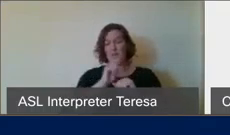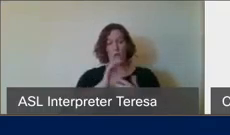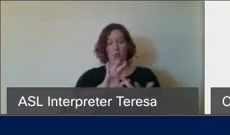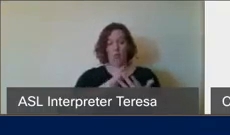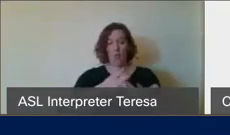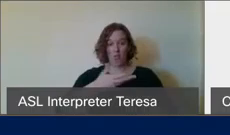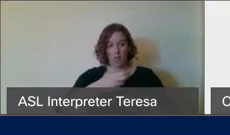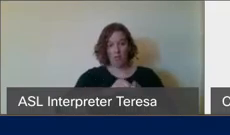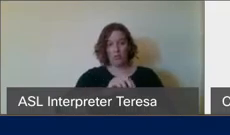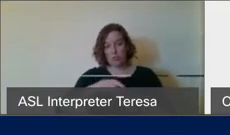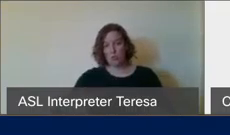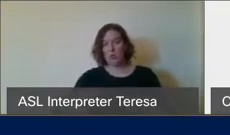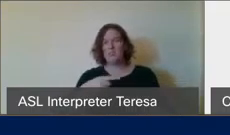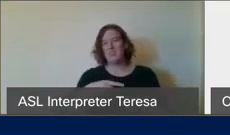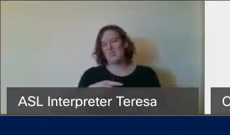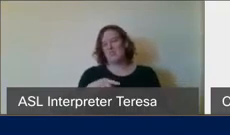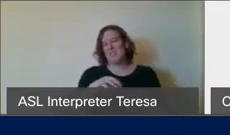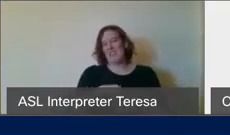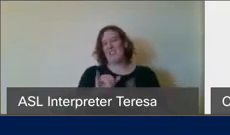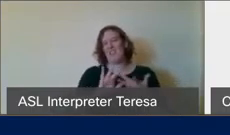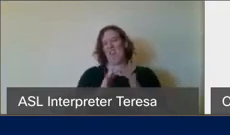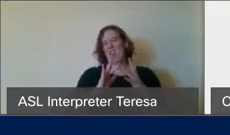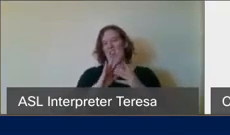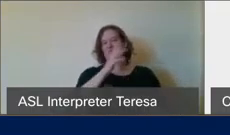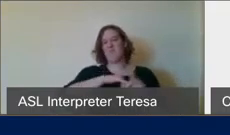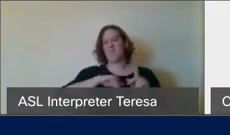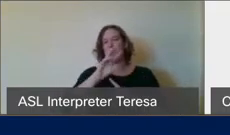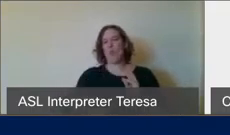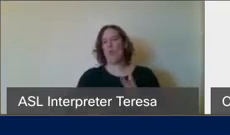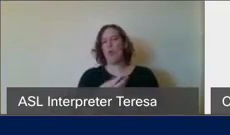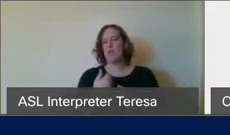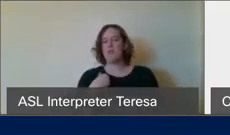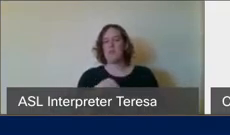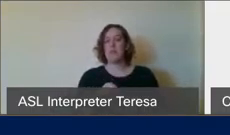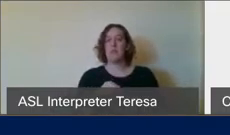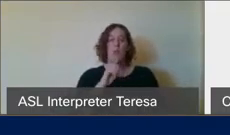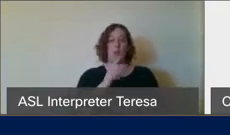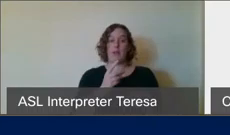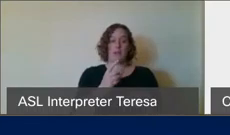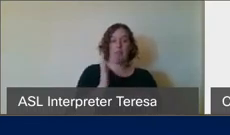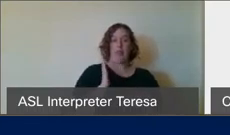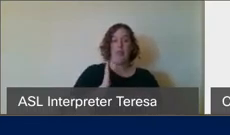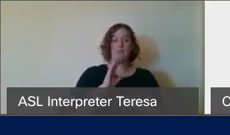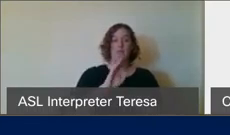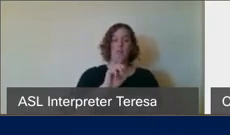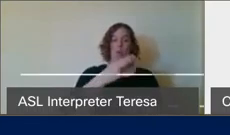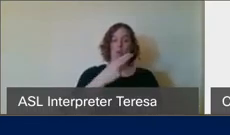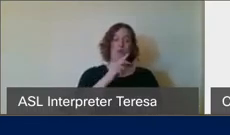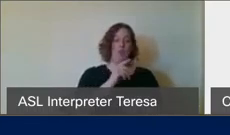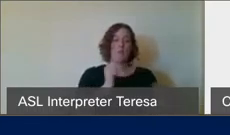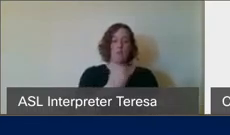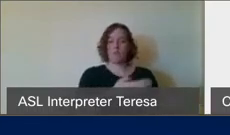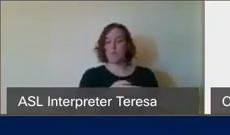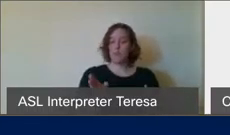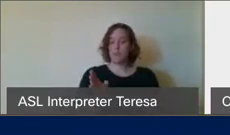that we are existing in. We did a very quick pivot in March to really get counselors engaged